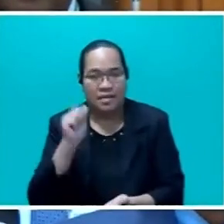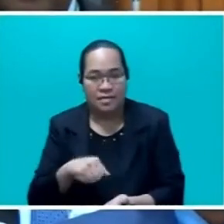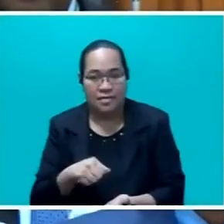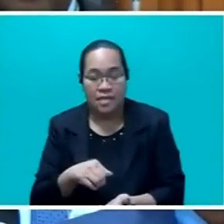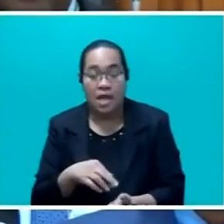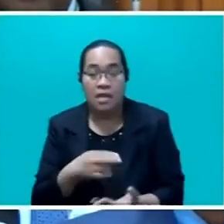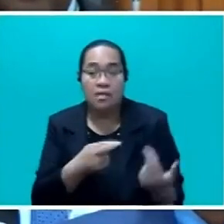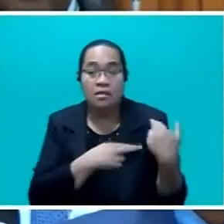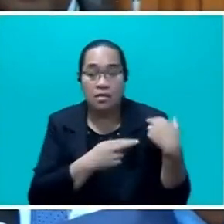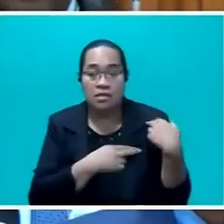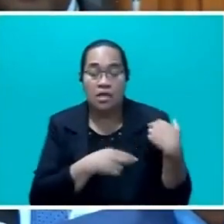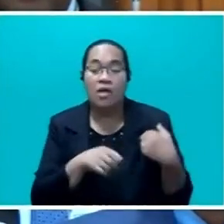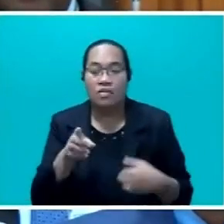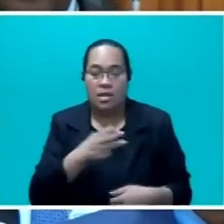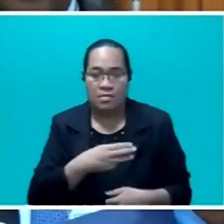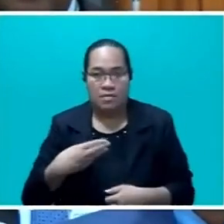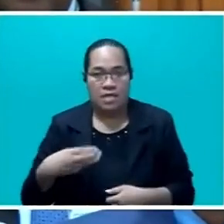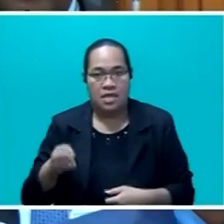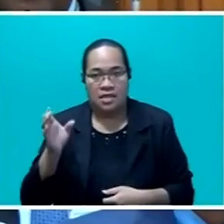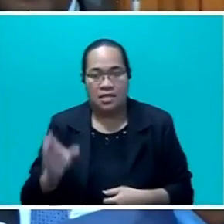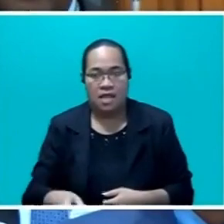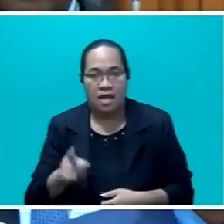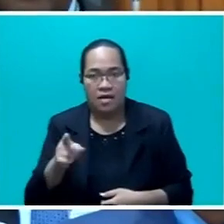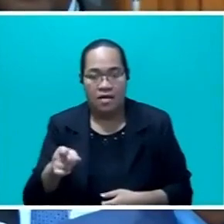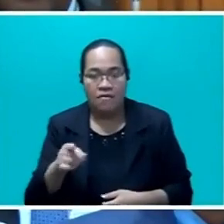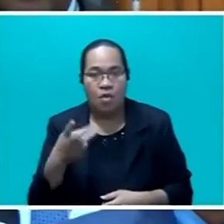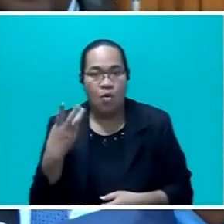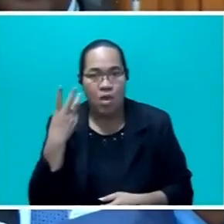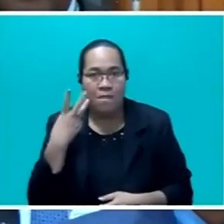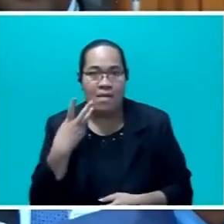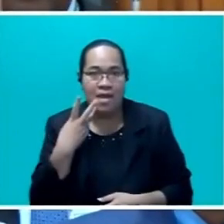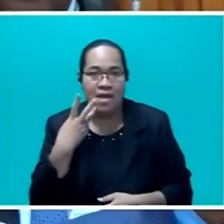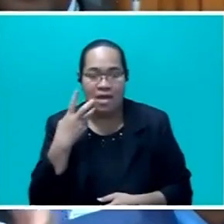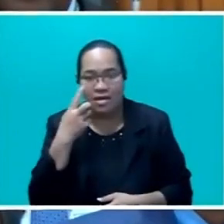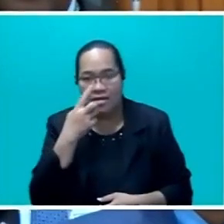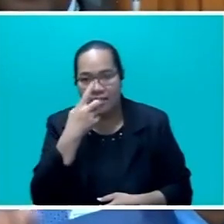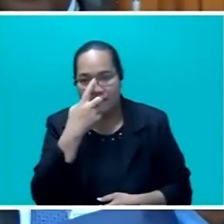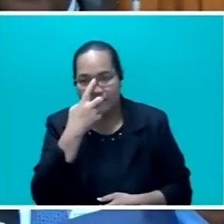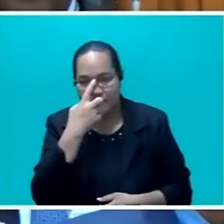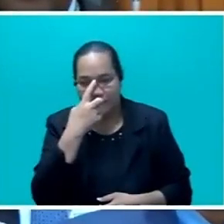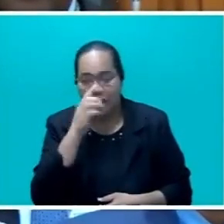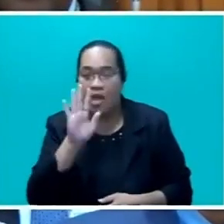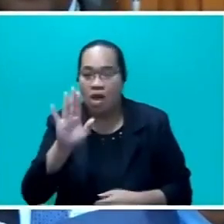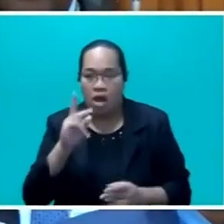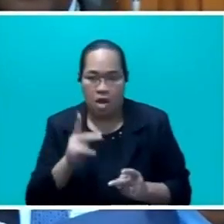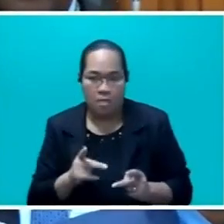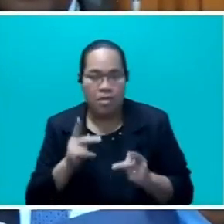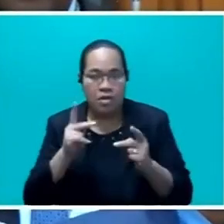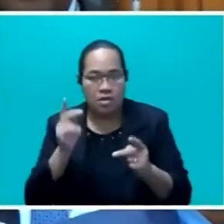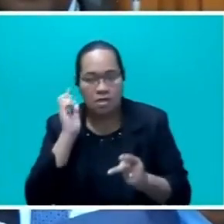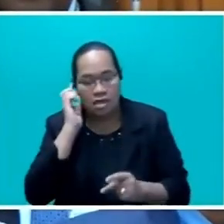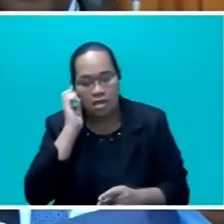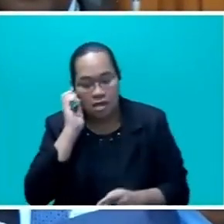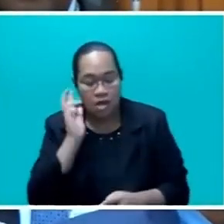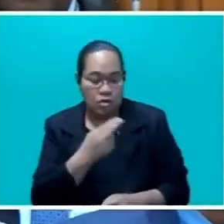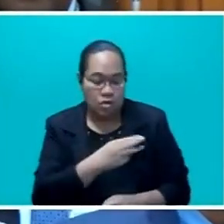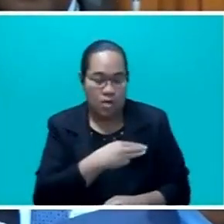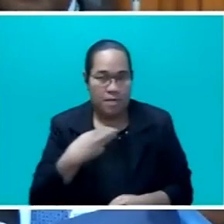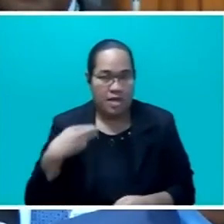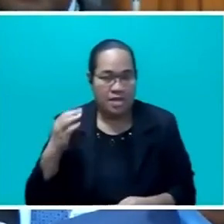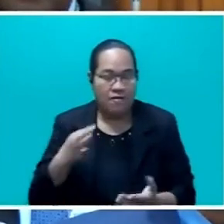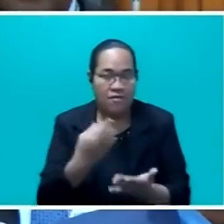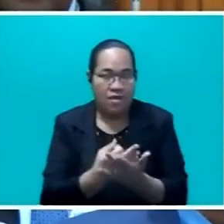now will be on the Minister for Women in her proposal to the Minister for Finance on some